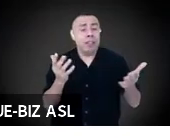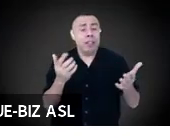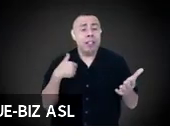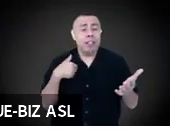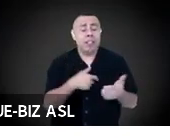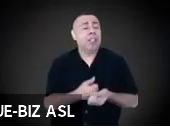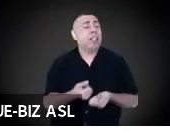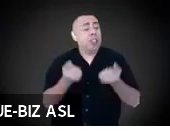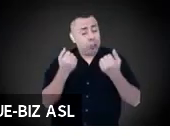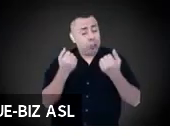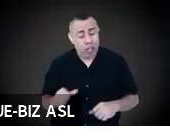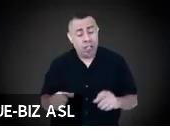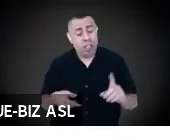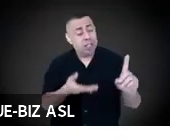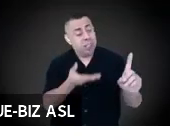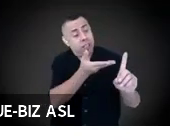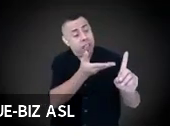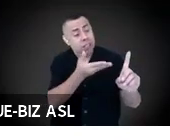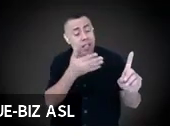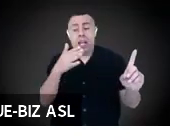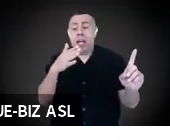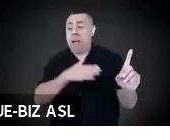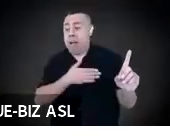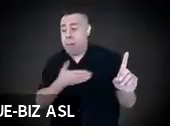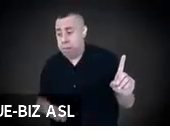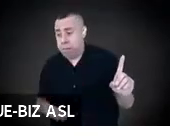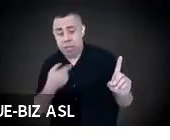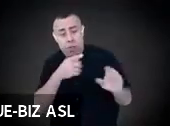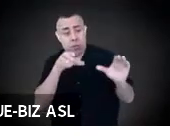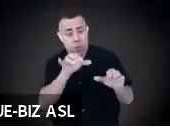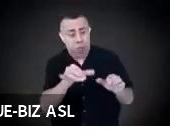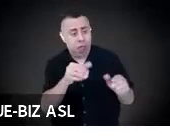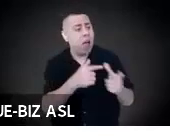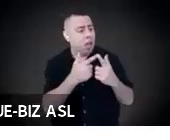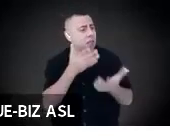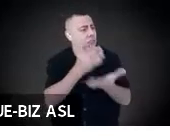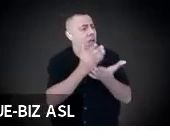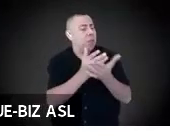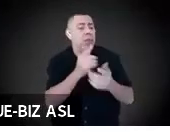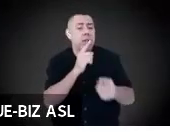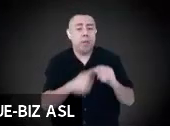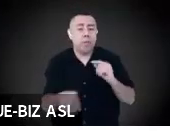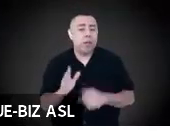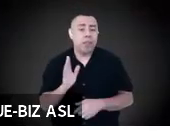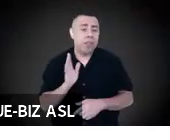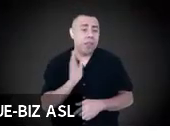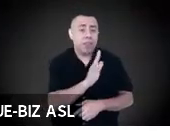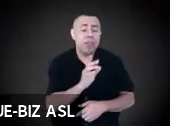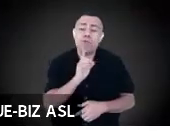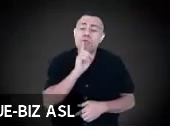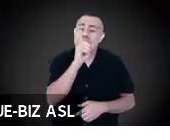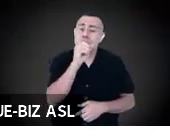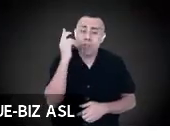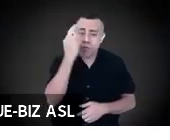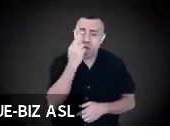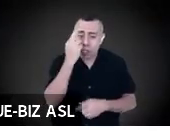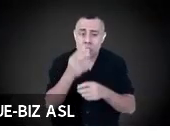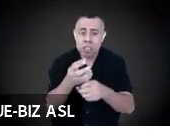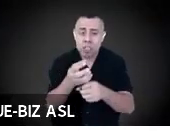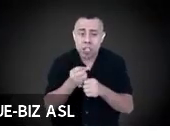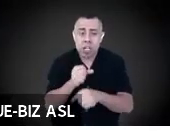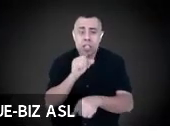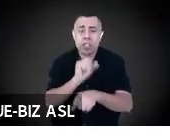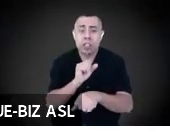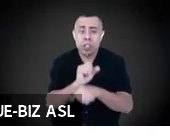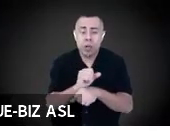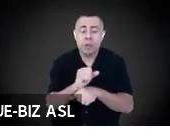down. When the real reason that they have that job is to actually find the actual person